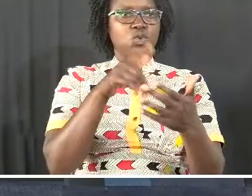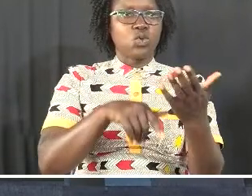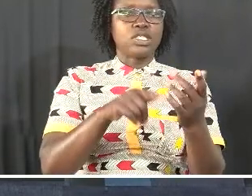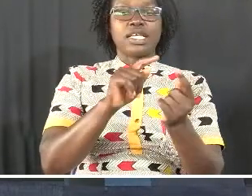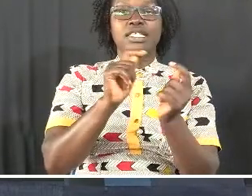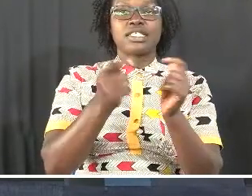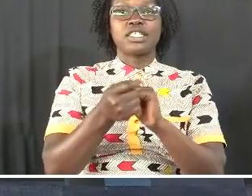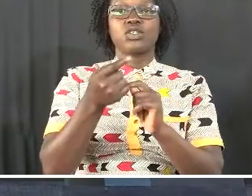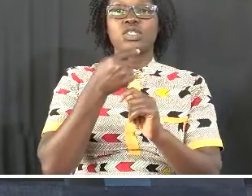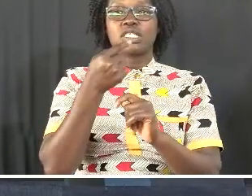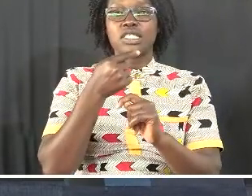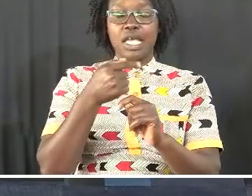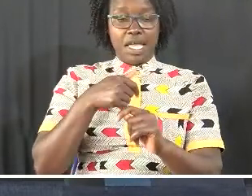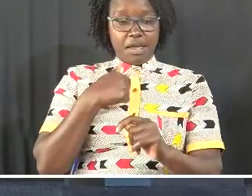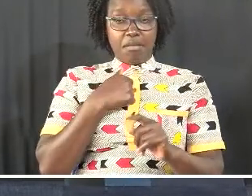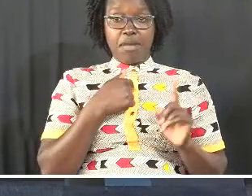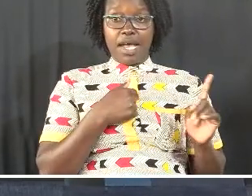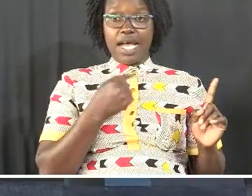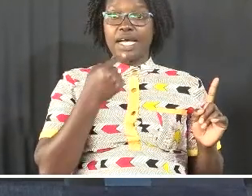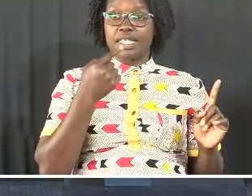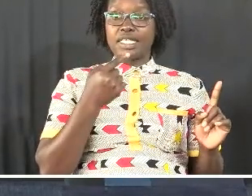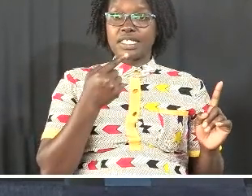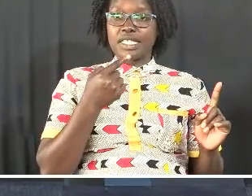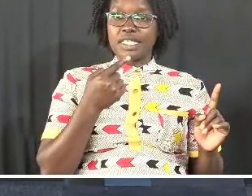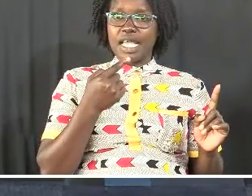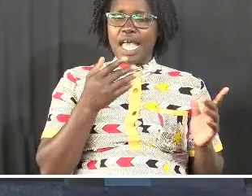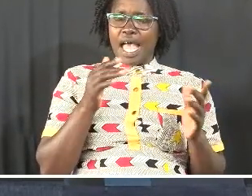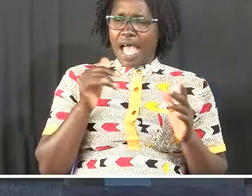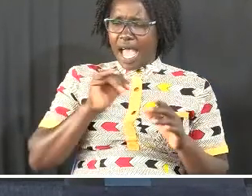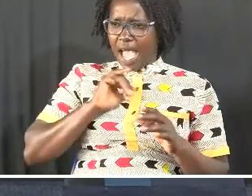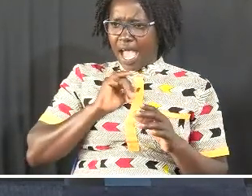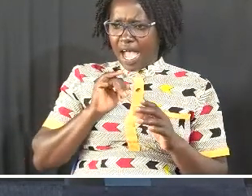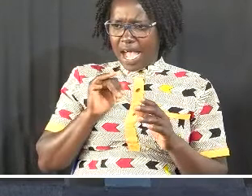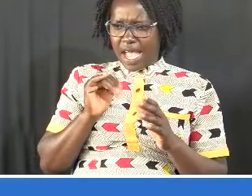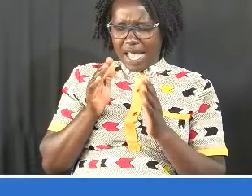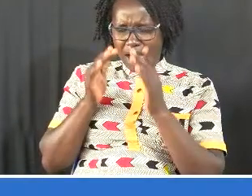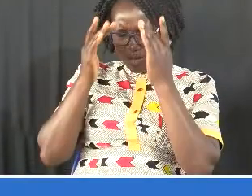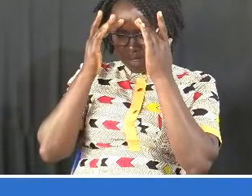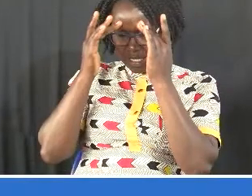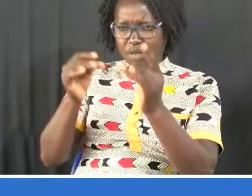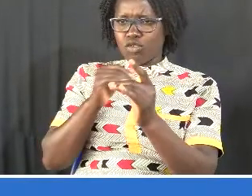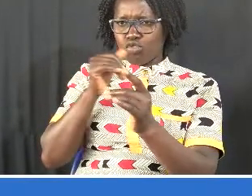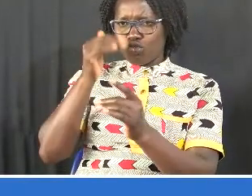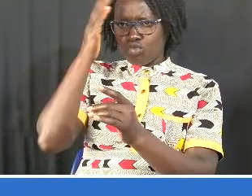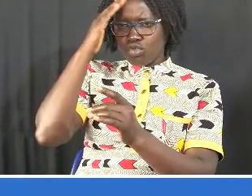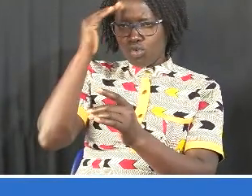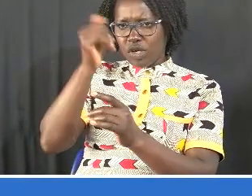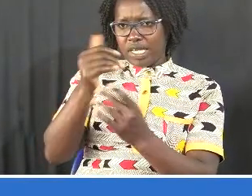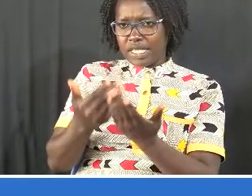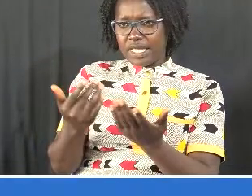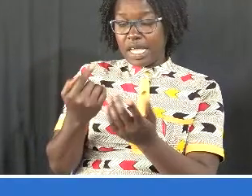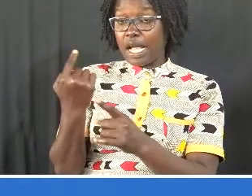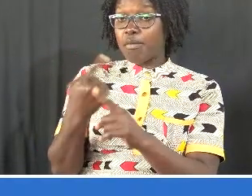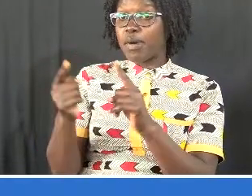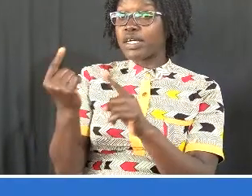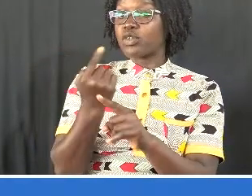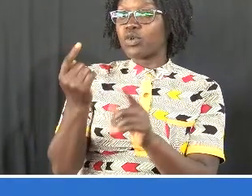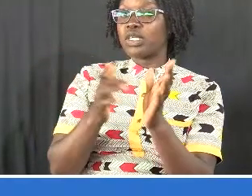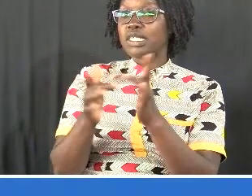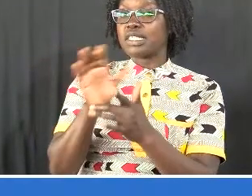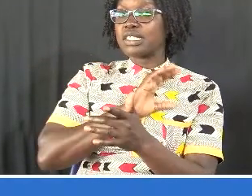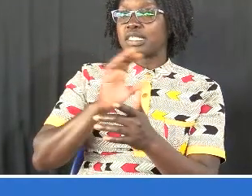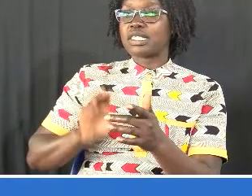says. Mine said, I determine not to know anything except Jesus